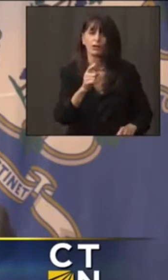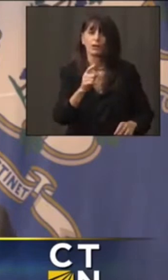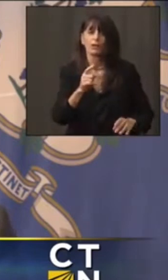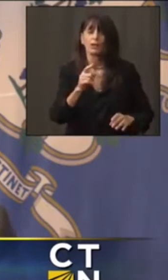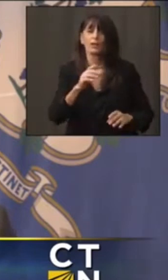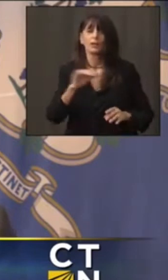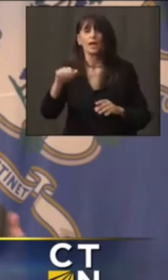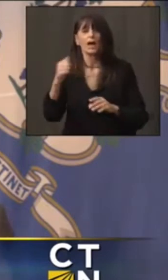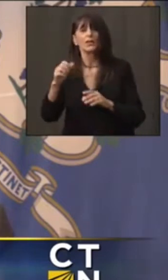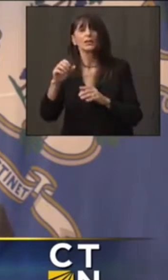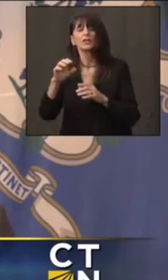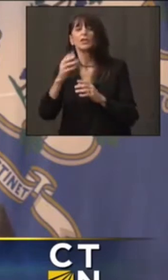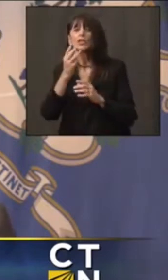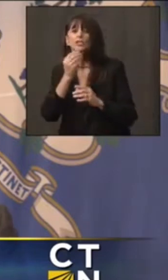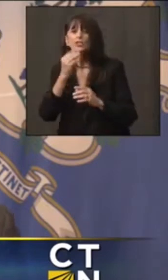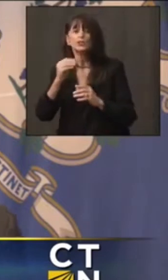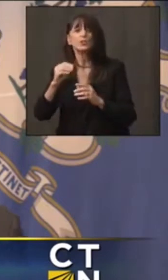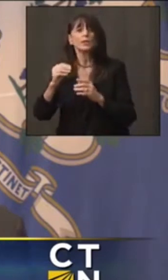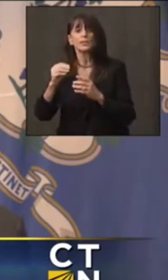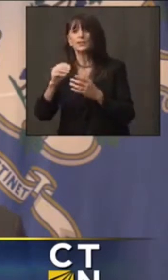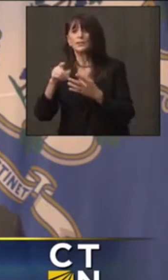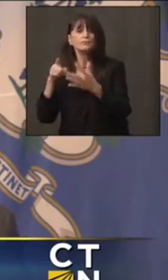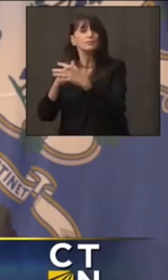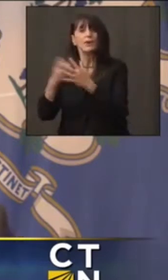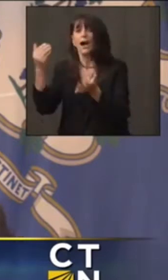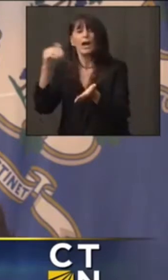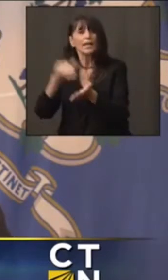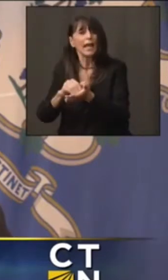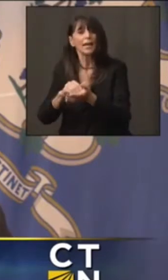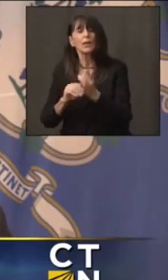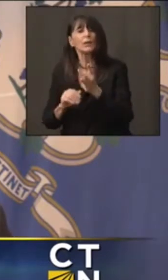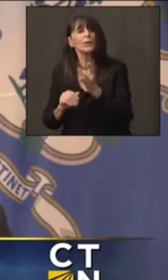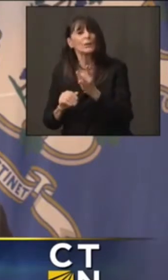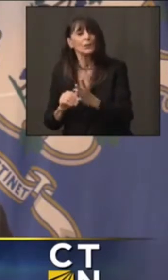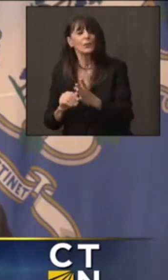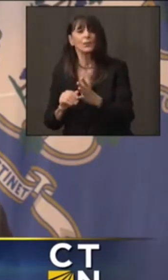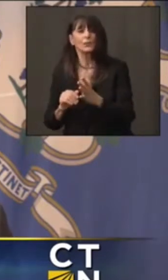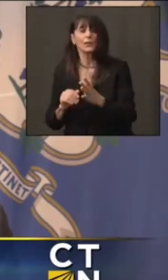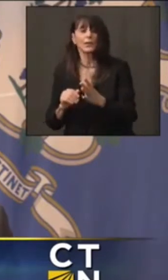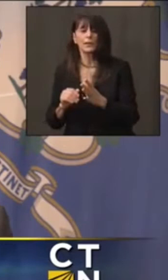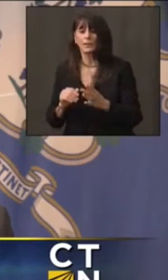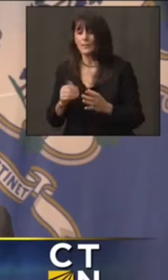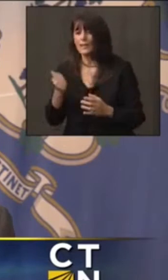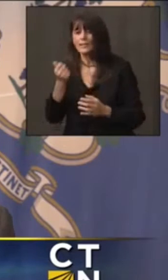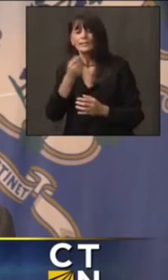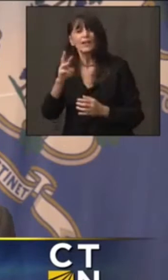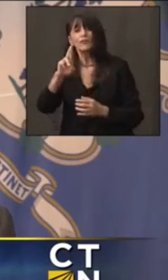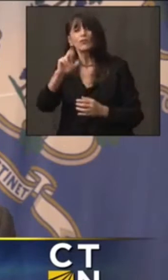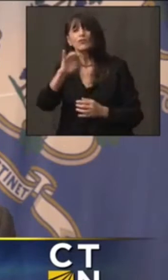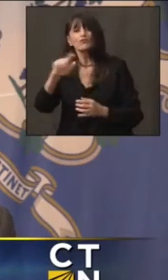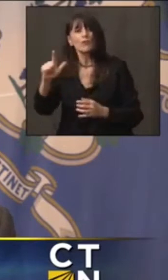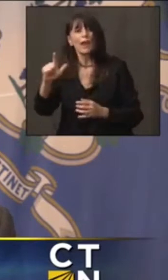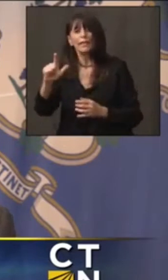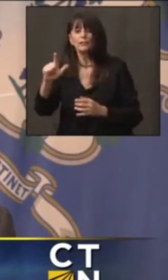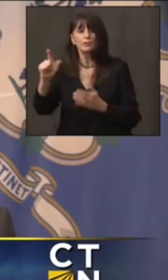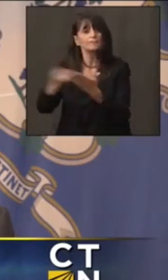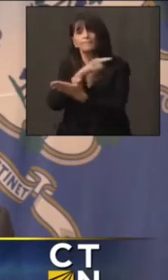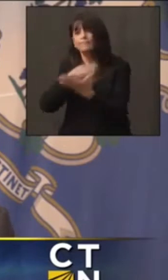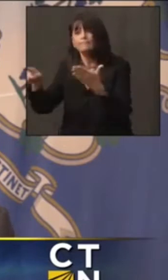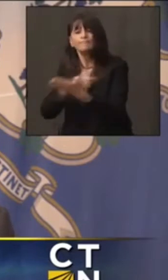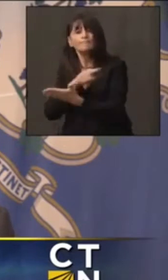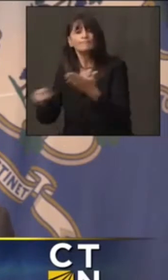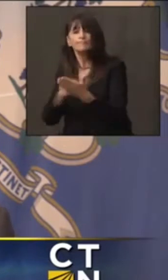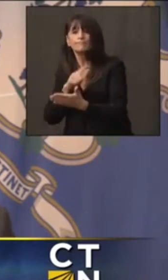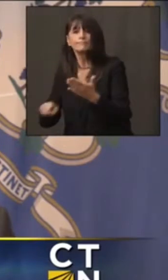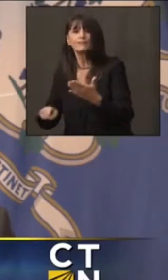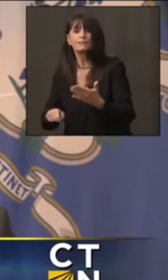Shiva, like a Jewish wake, where again there was a number of racial epithets thrown. And come